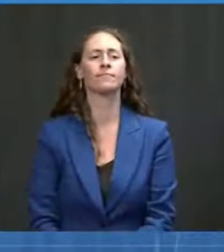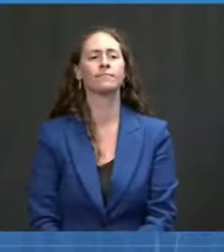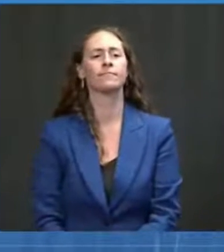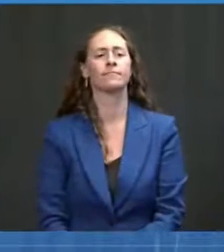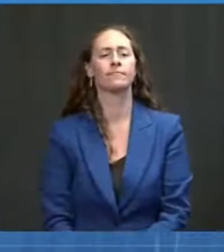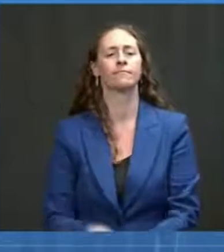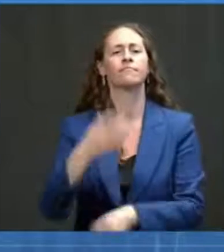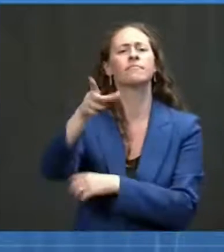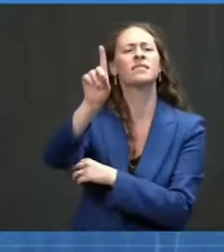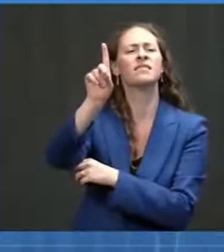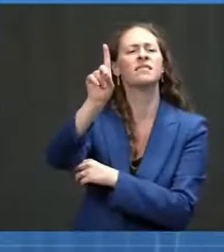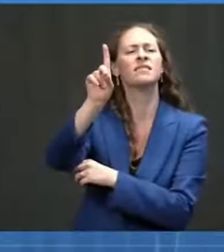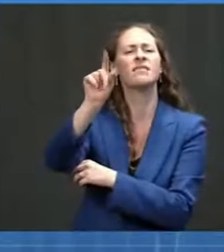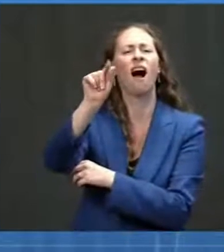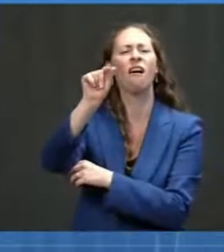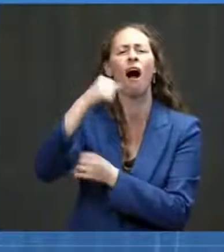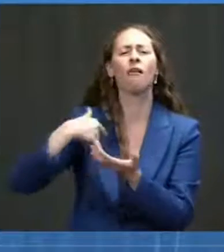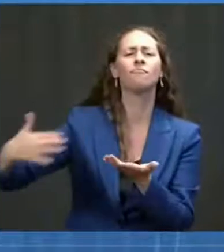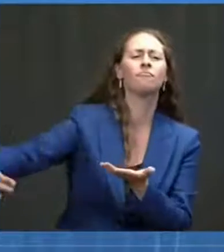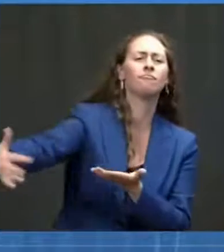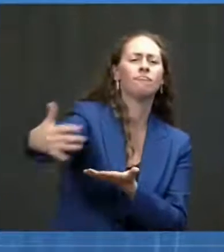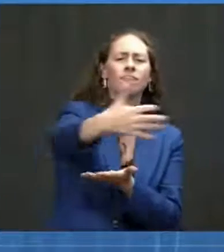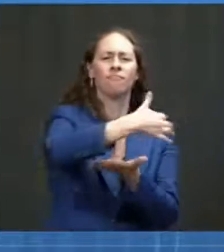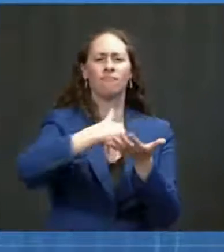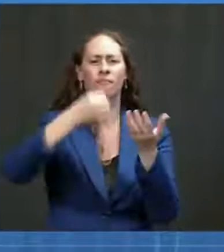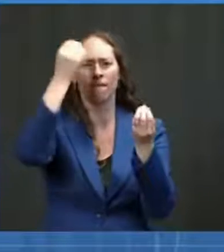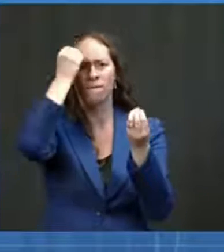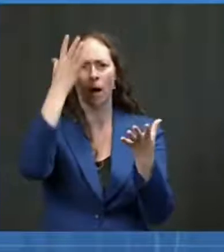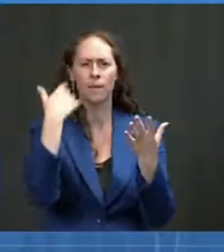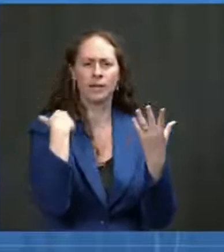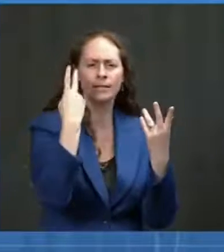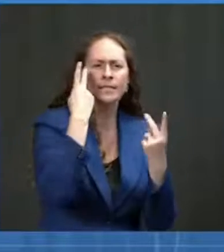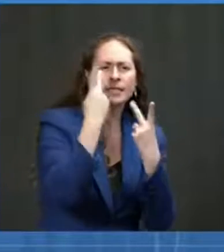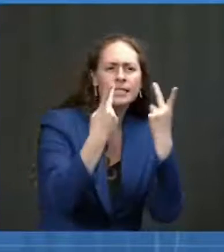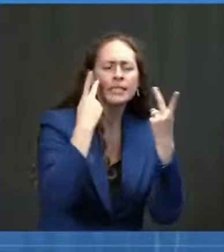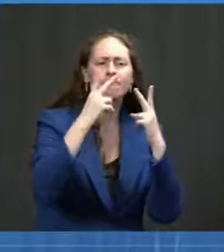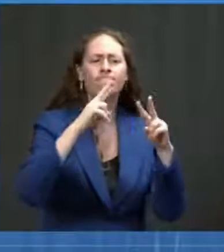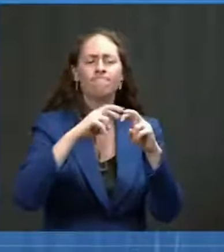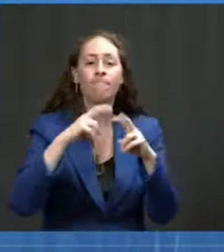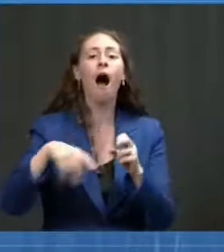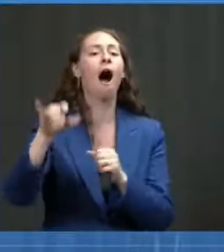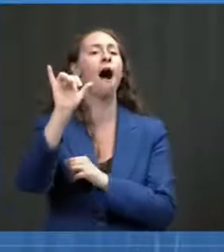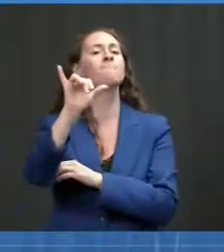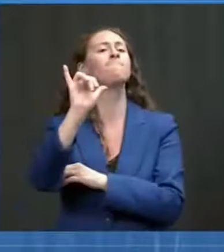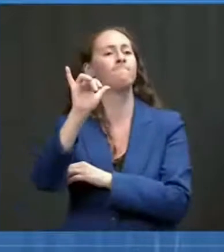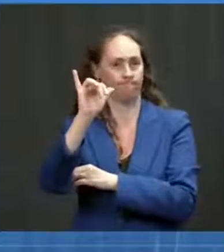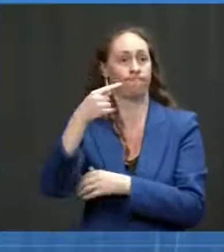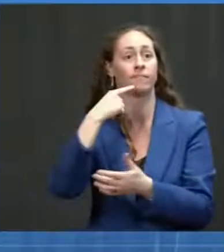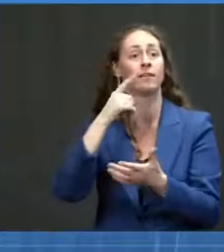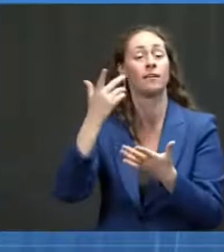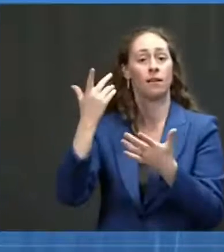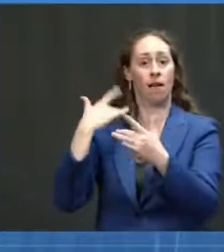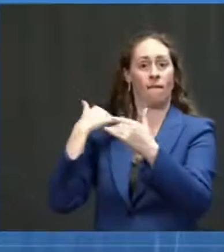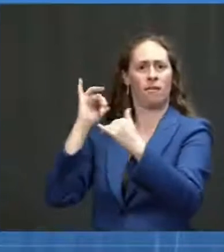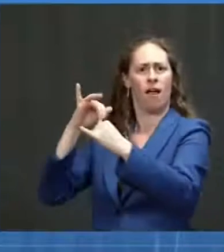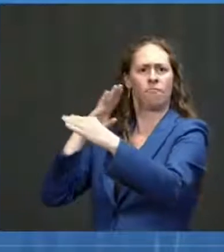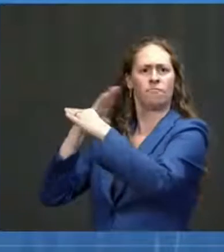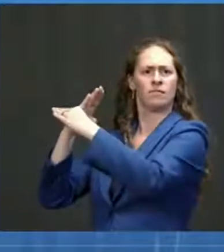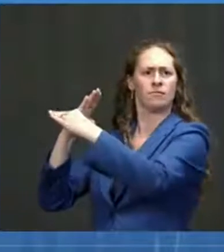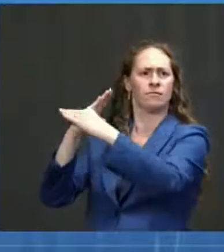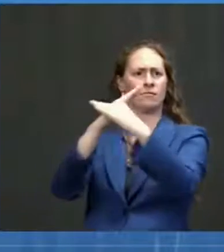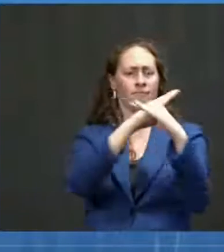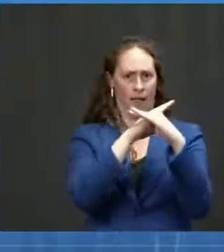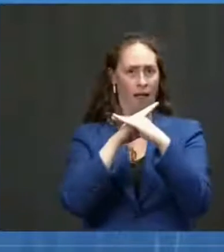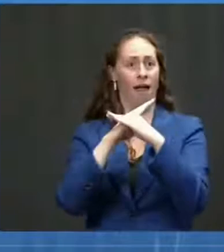and moderate disease has decreased over time. This is likely due to both waning immunity and the strength of